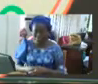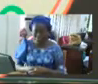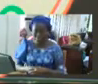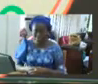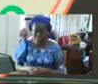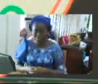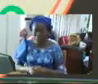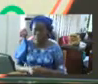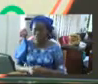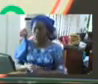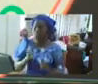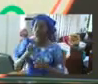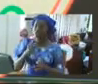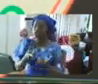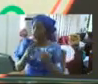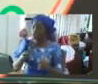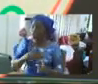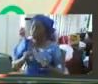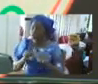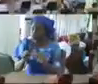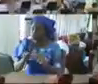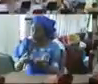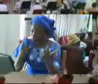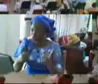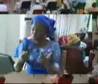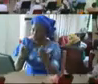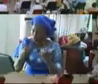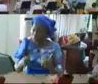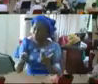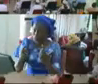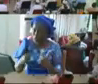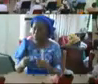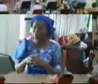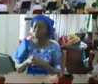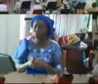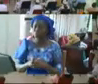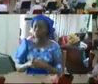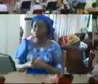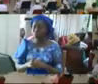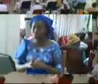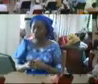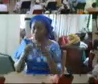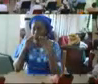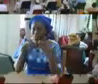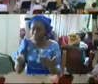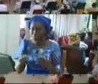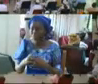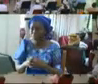If you are coming, keep coming. Just make sure you get here before I finish praying. Thank you, Lord.